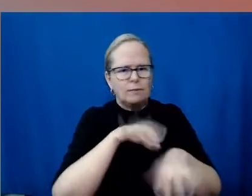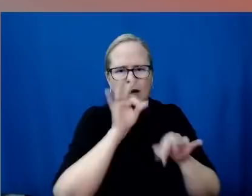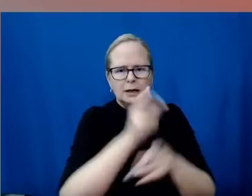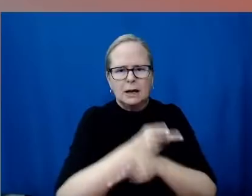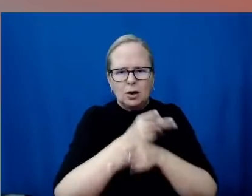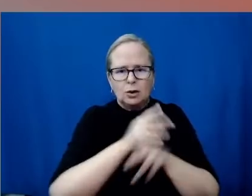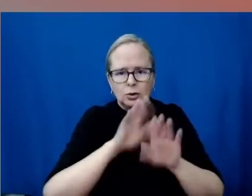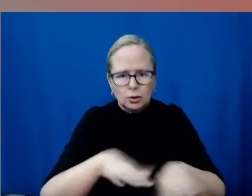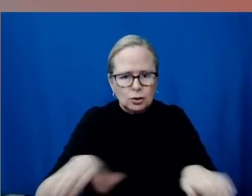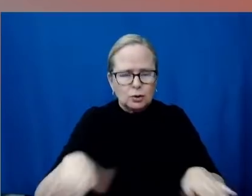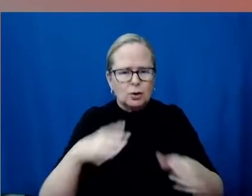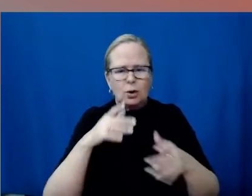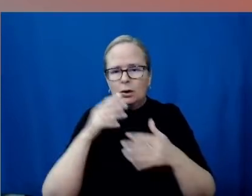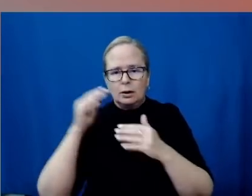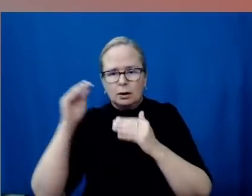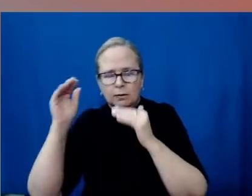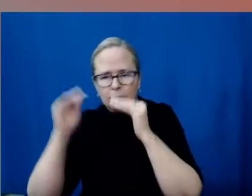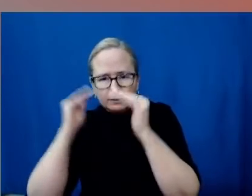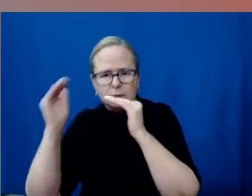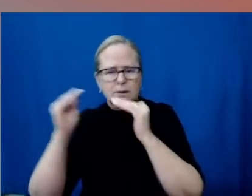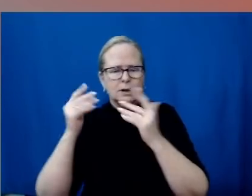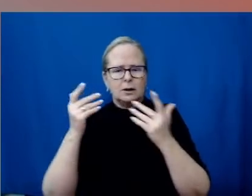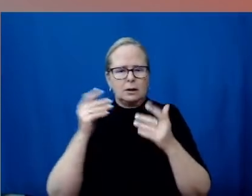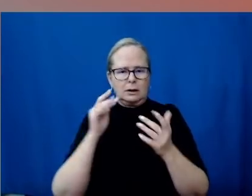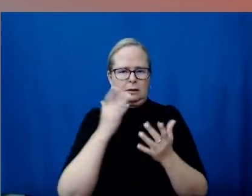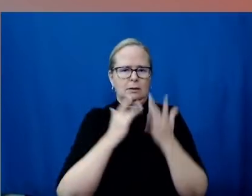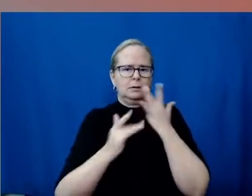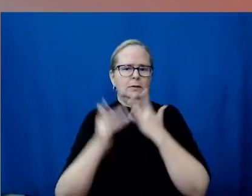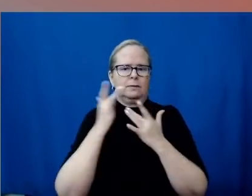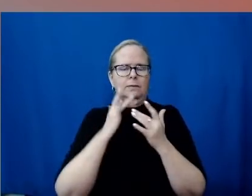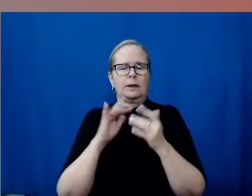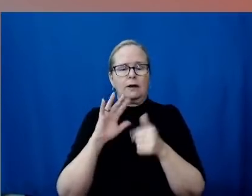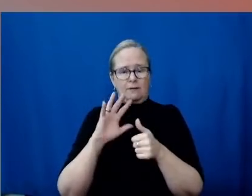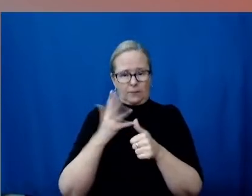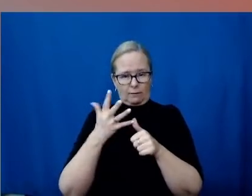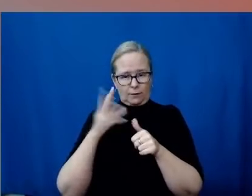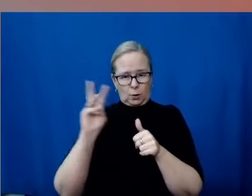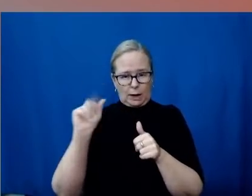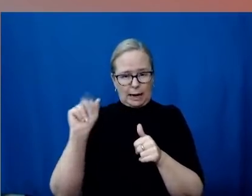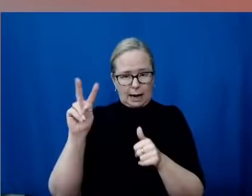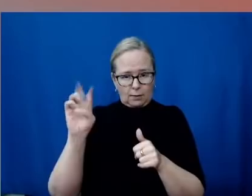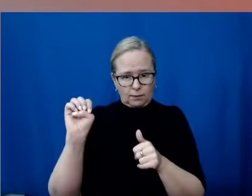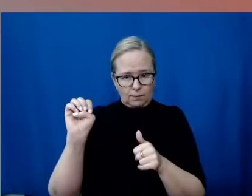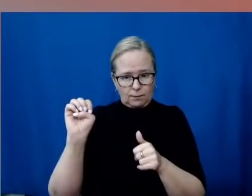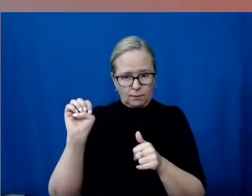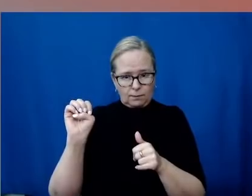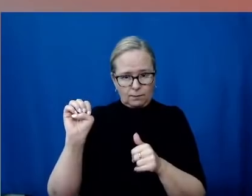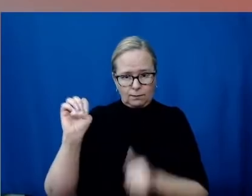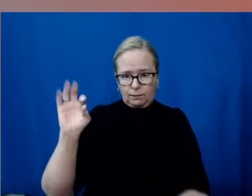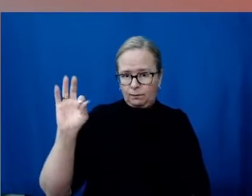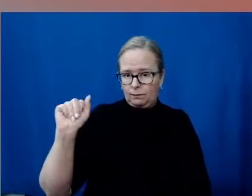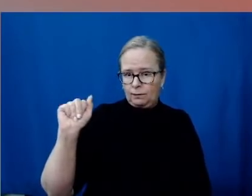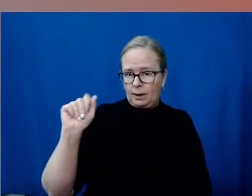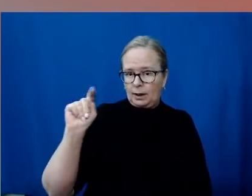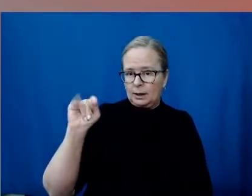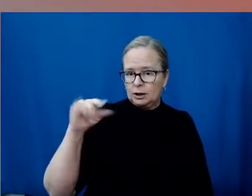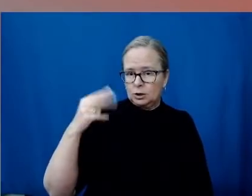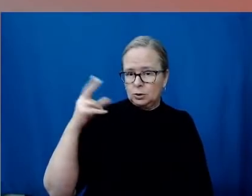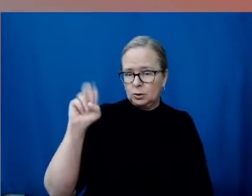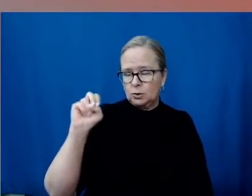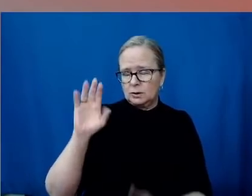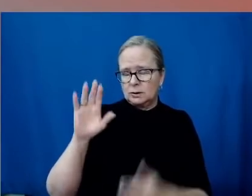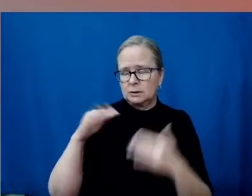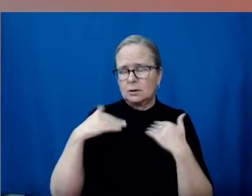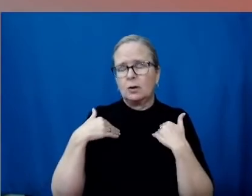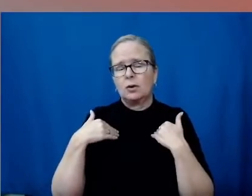issues our healthcare workers are dealing with. And add the fact that we're in our fifth wave, and there's so much fatigue, and